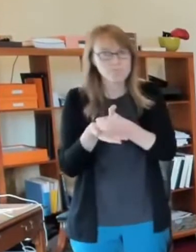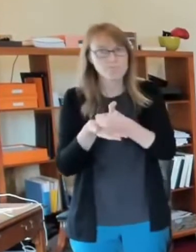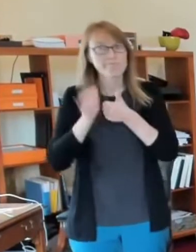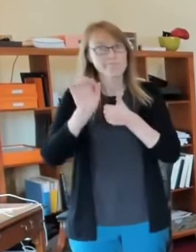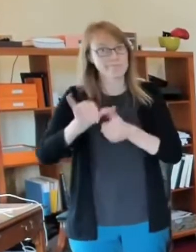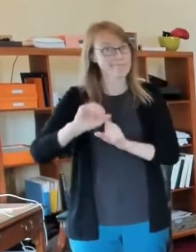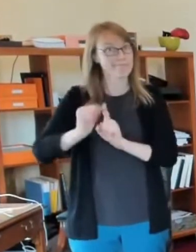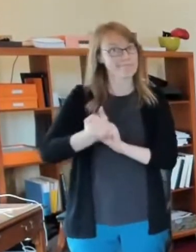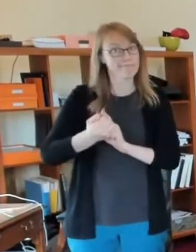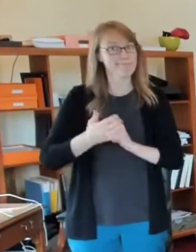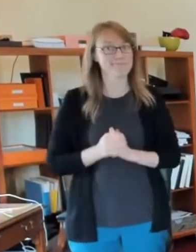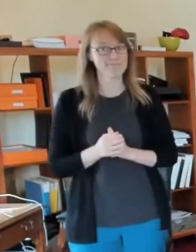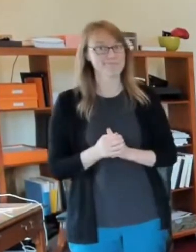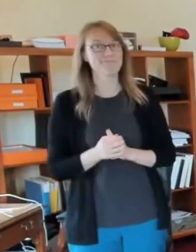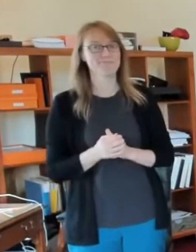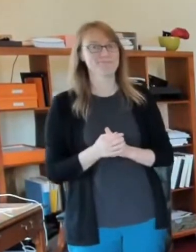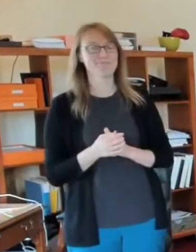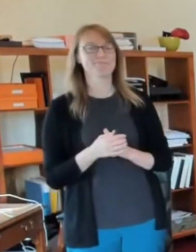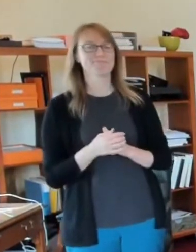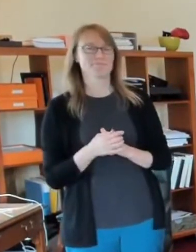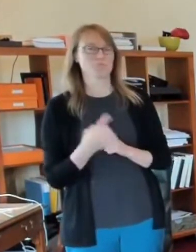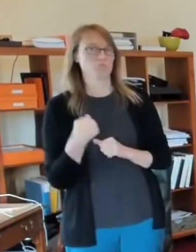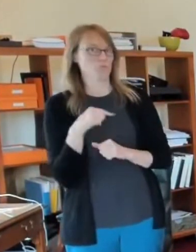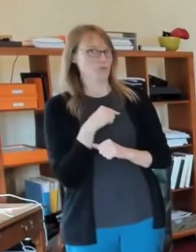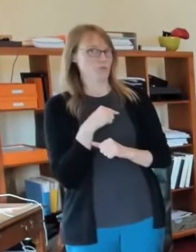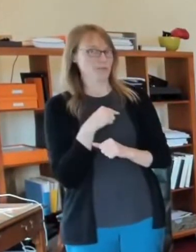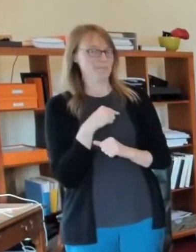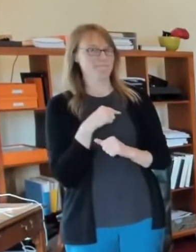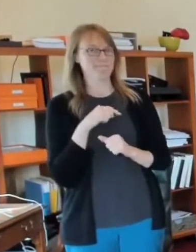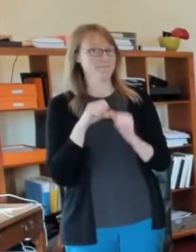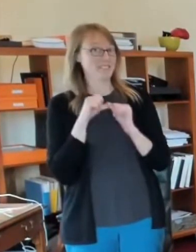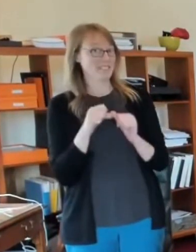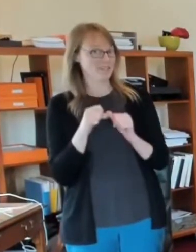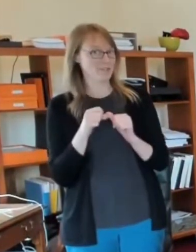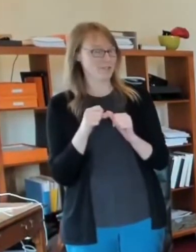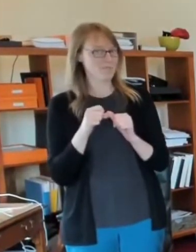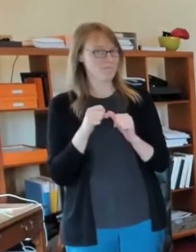on that. Okay.